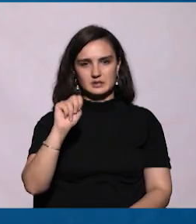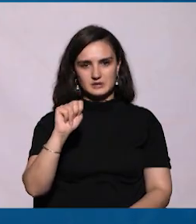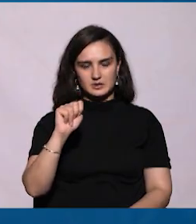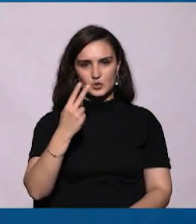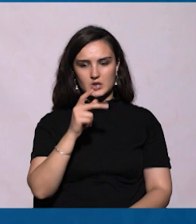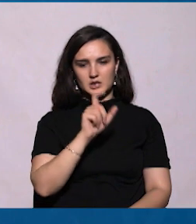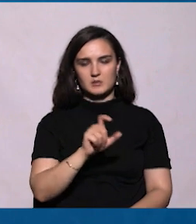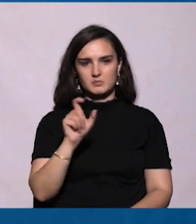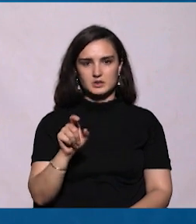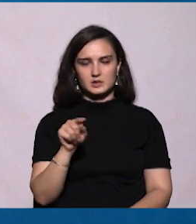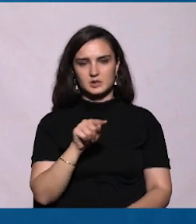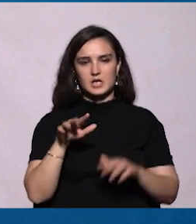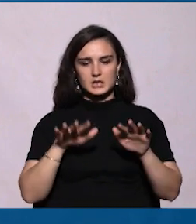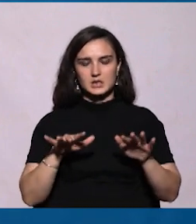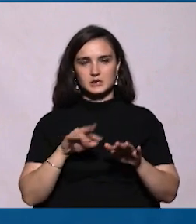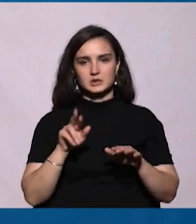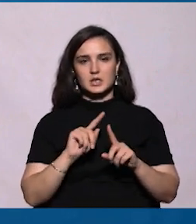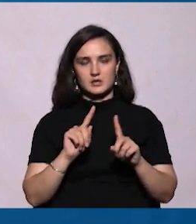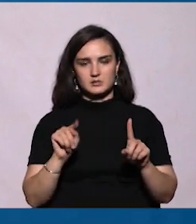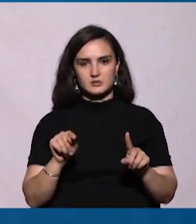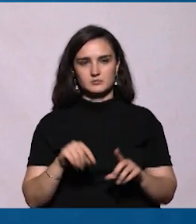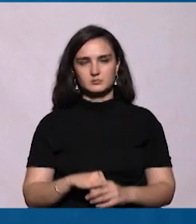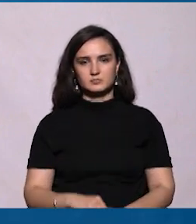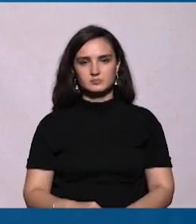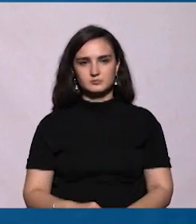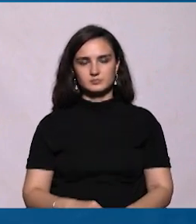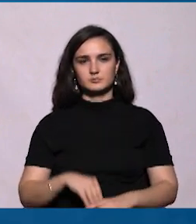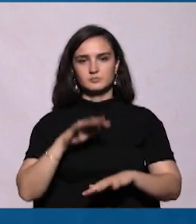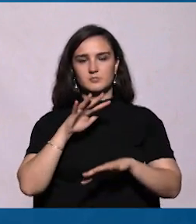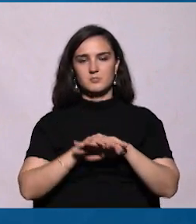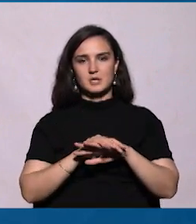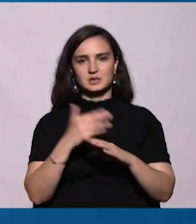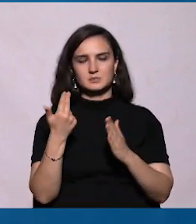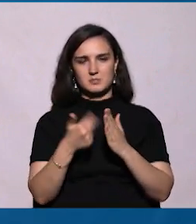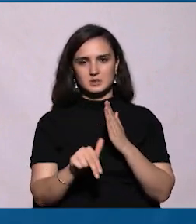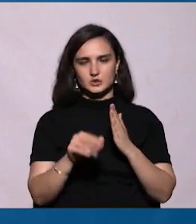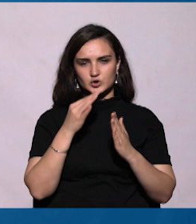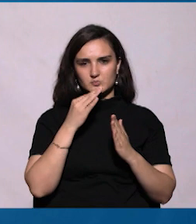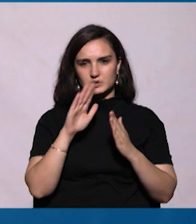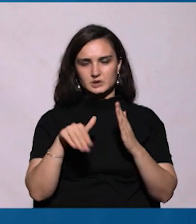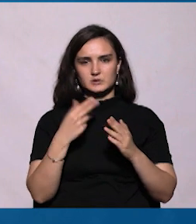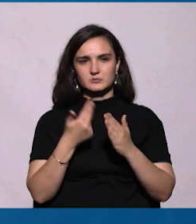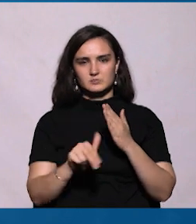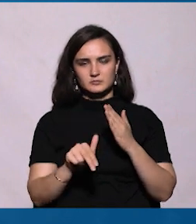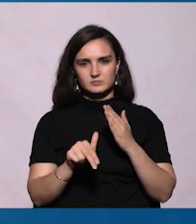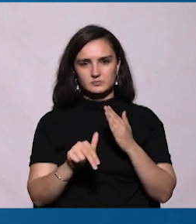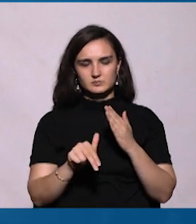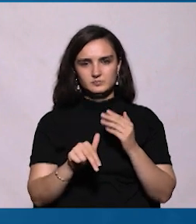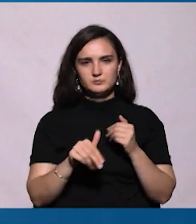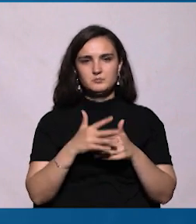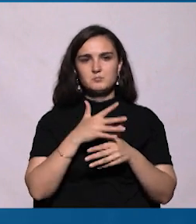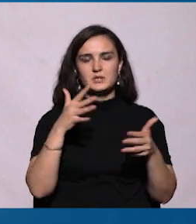two people, places, or things. The bank collapsed after losing more